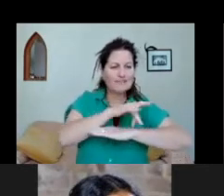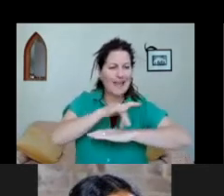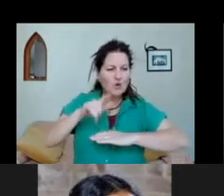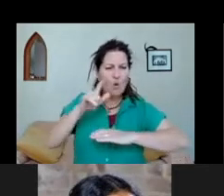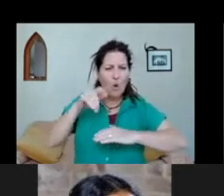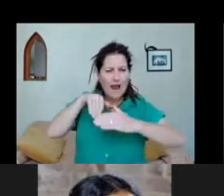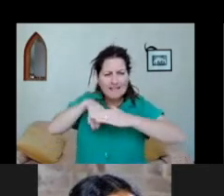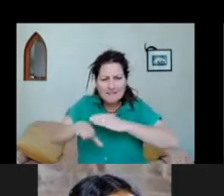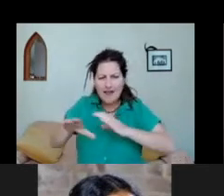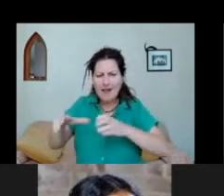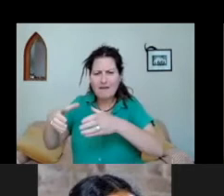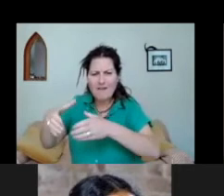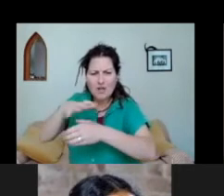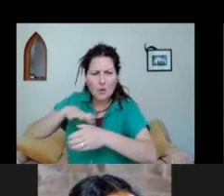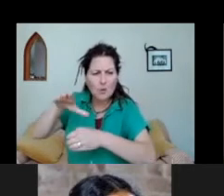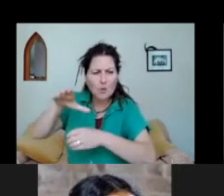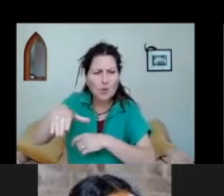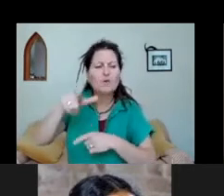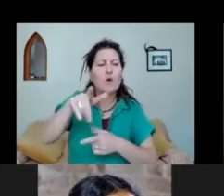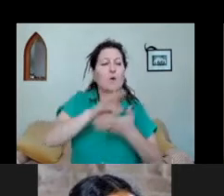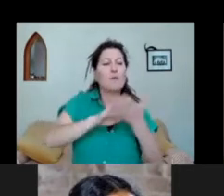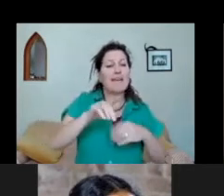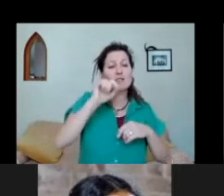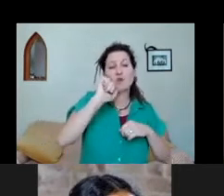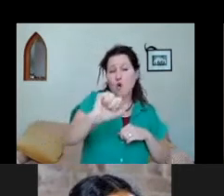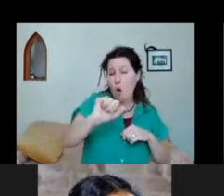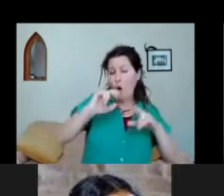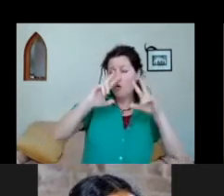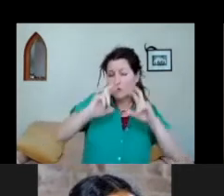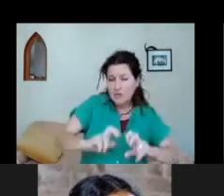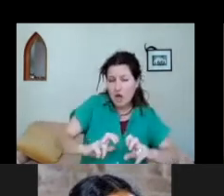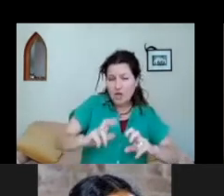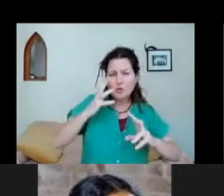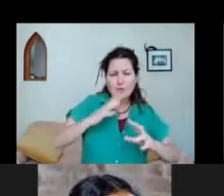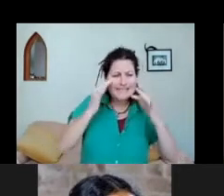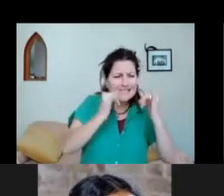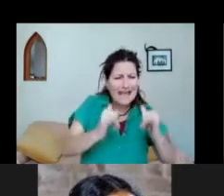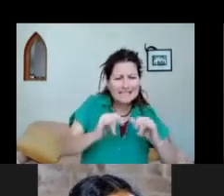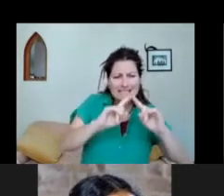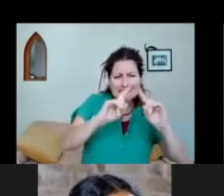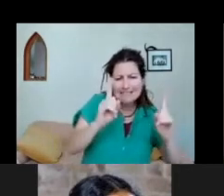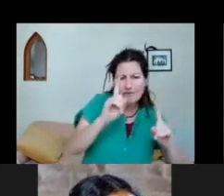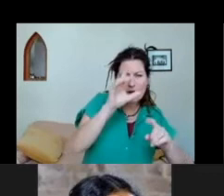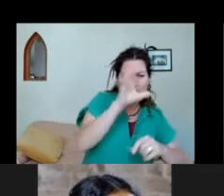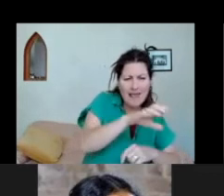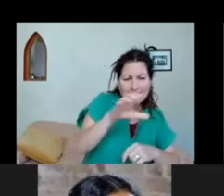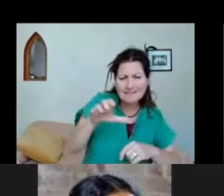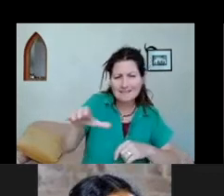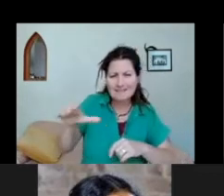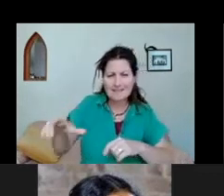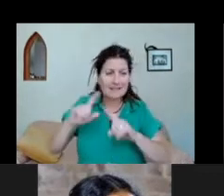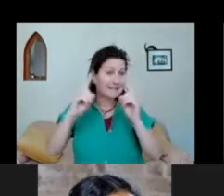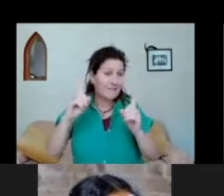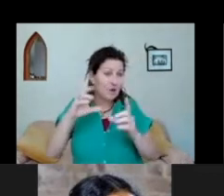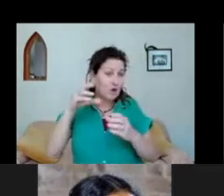if it's an intrinsic part of the research that you need to test out on in different places and different contexts, then absolutely we would